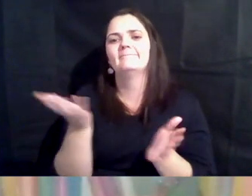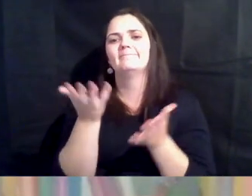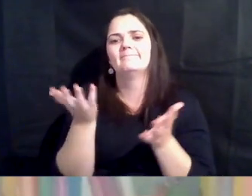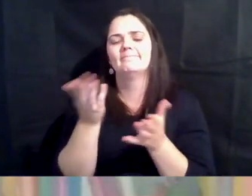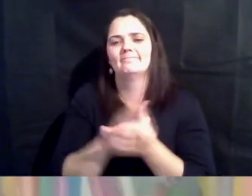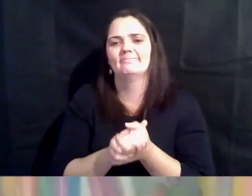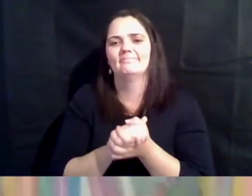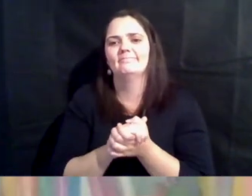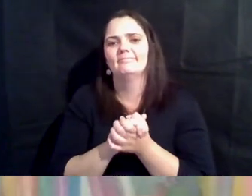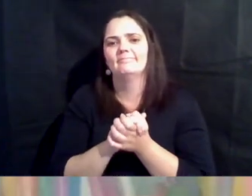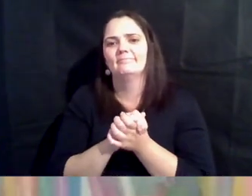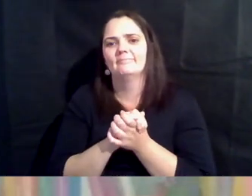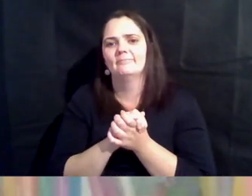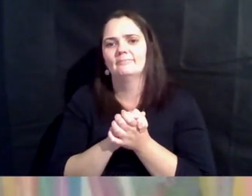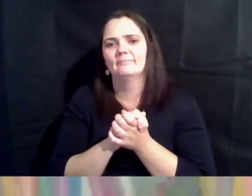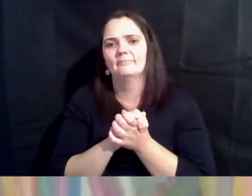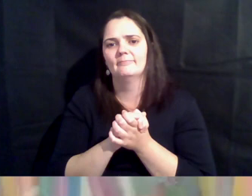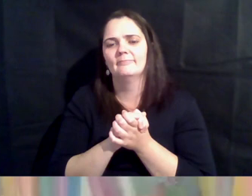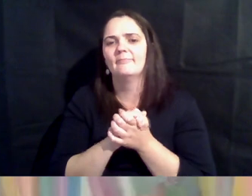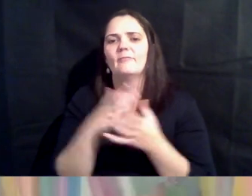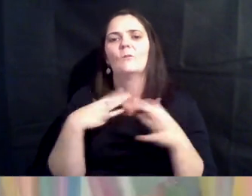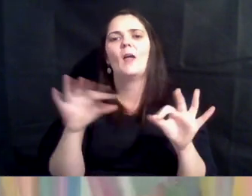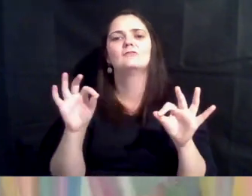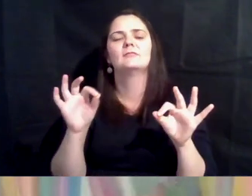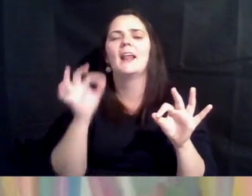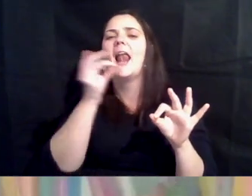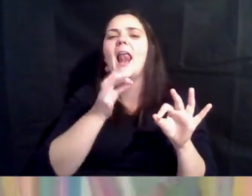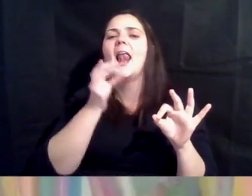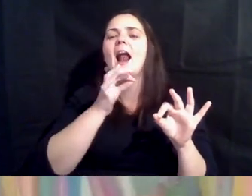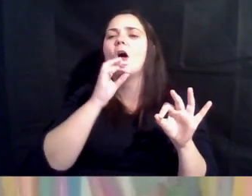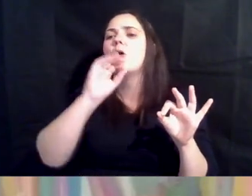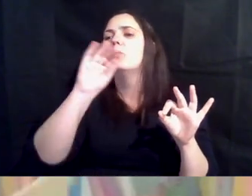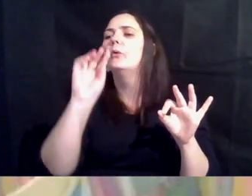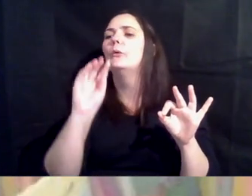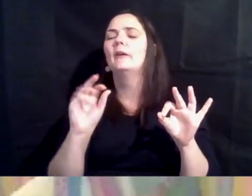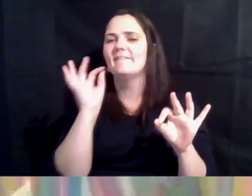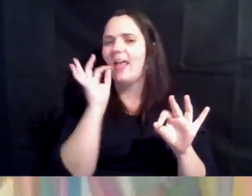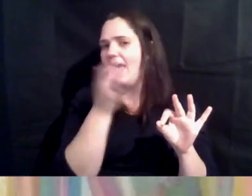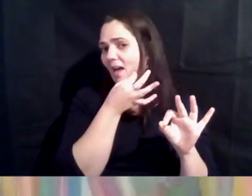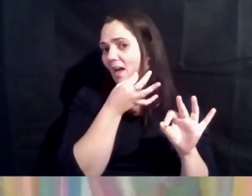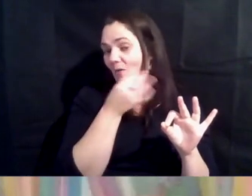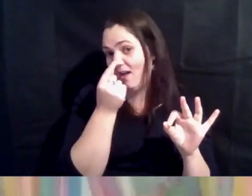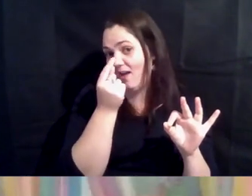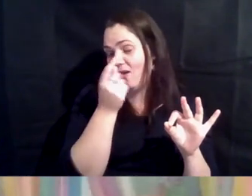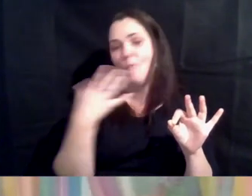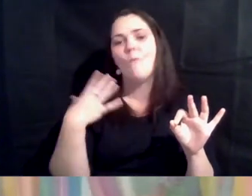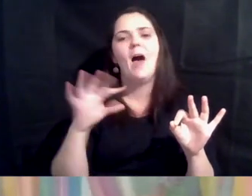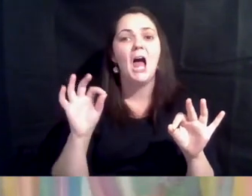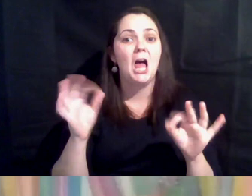that. Let's just have a whisper of flora, because why not?